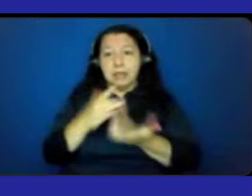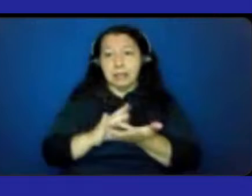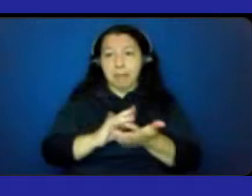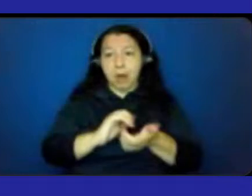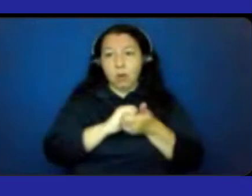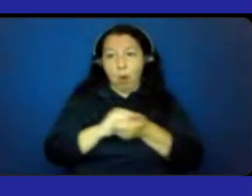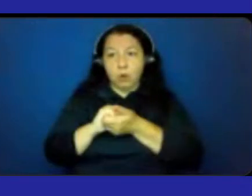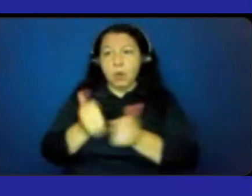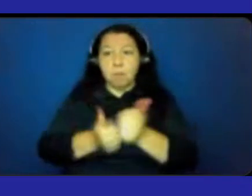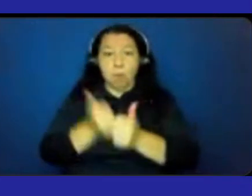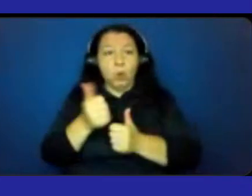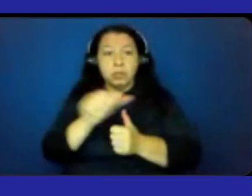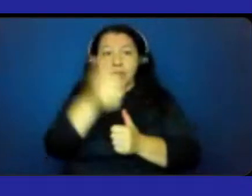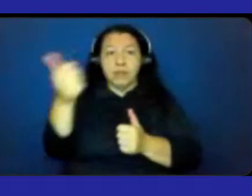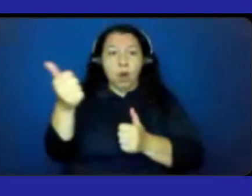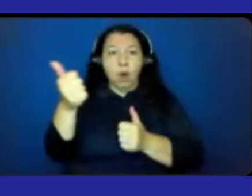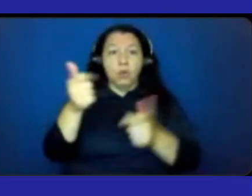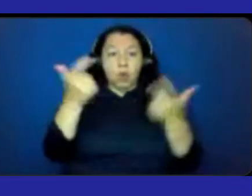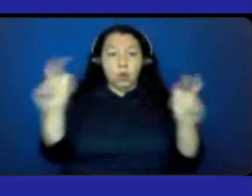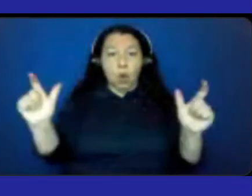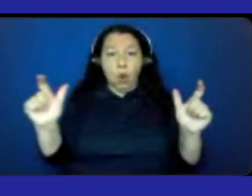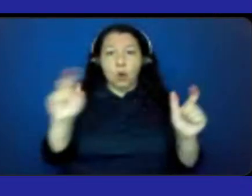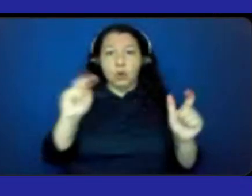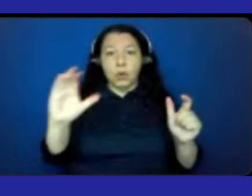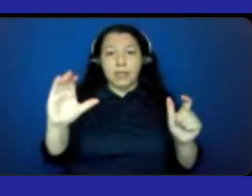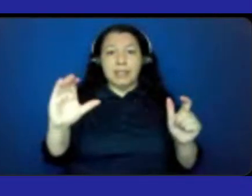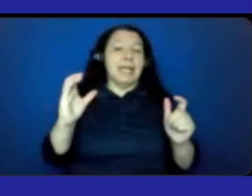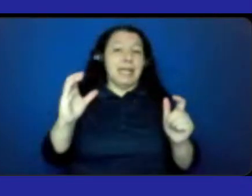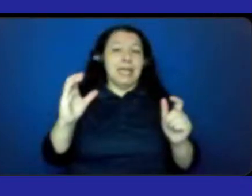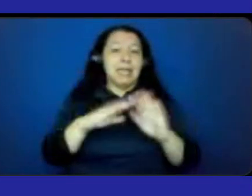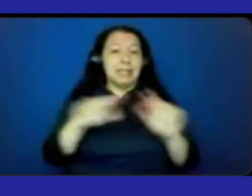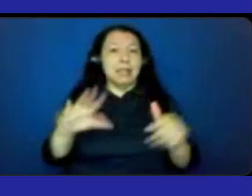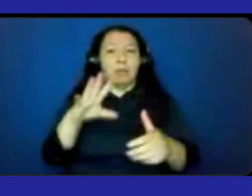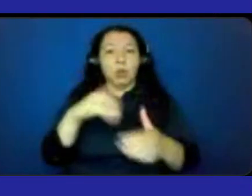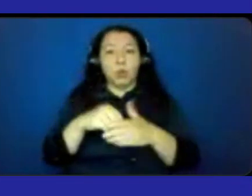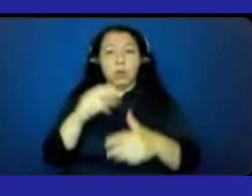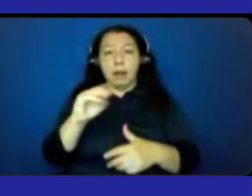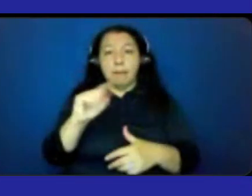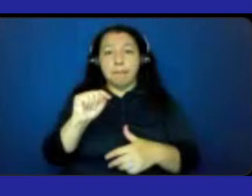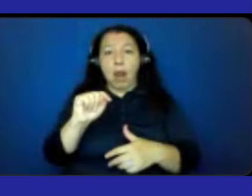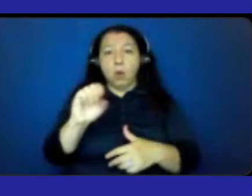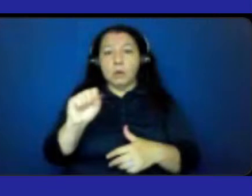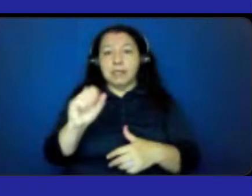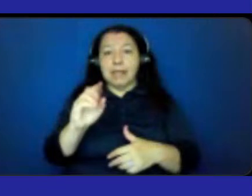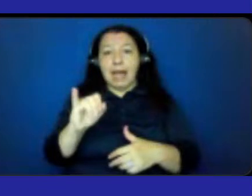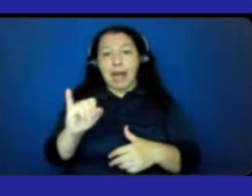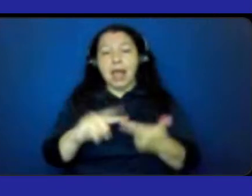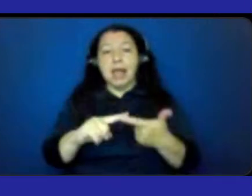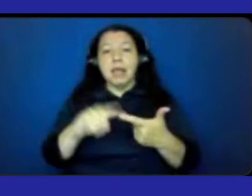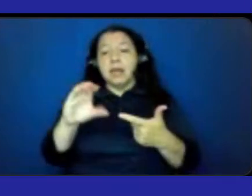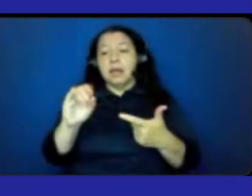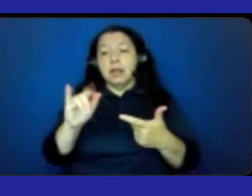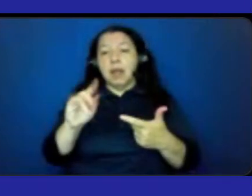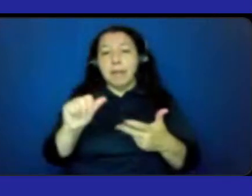the other big New York City systems, including Mount Sinai, Columbia,